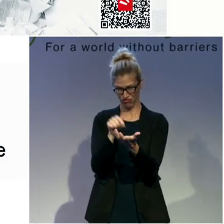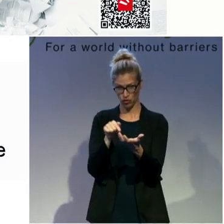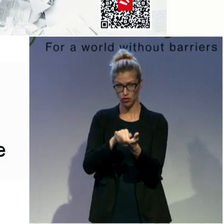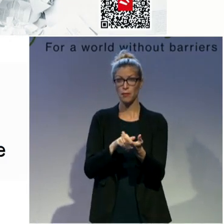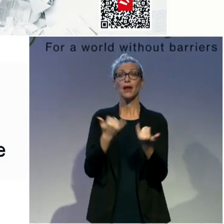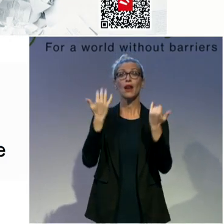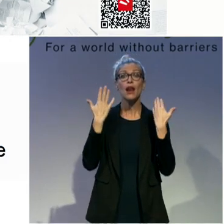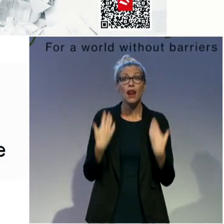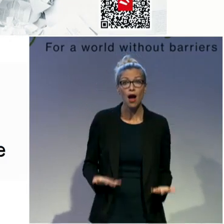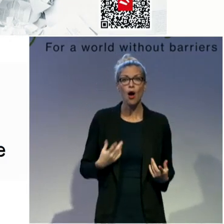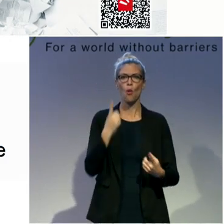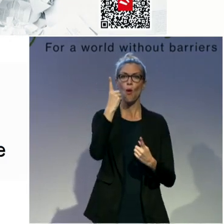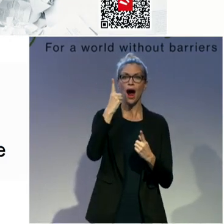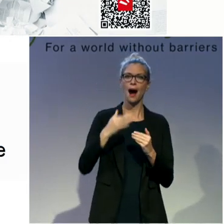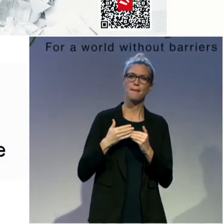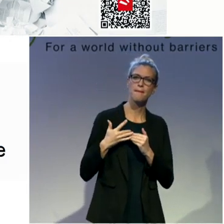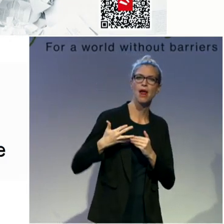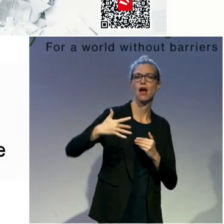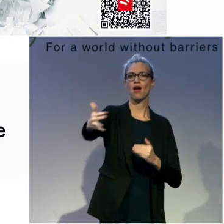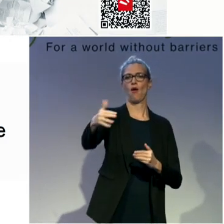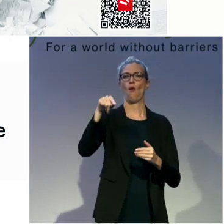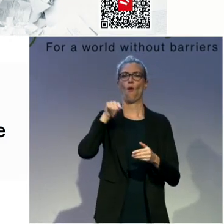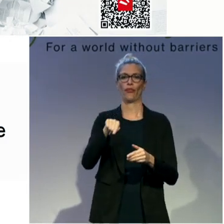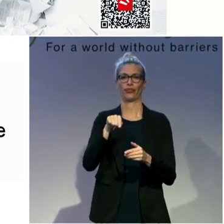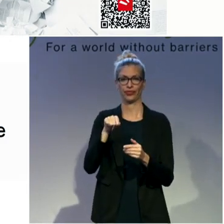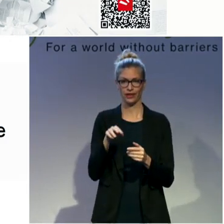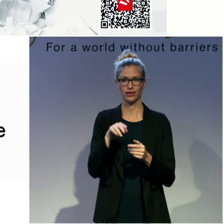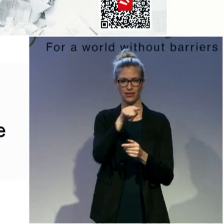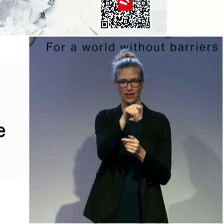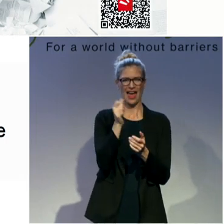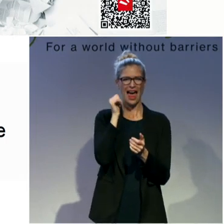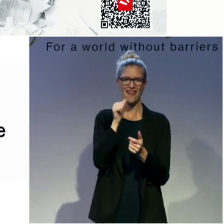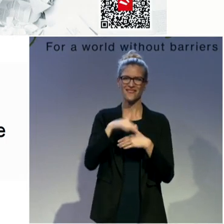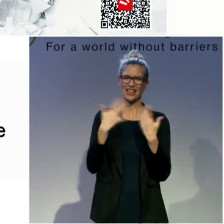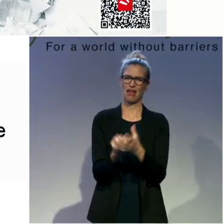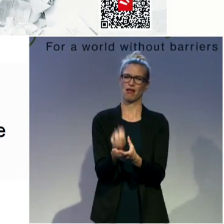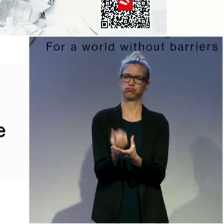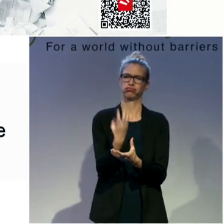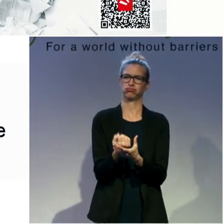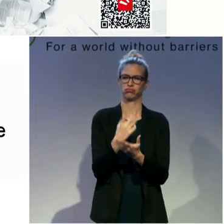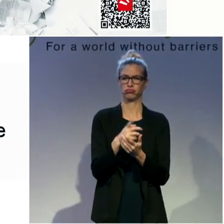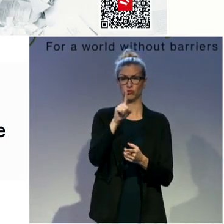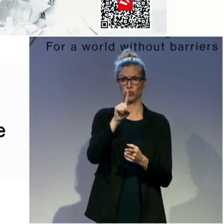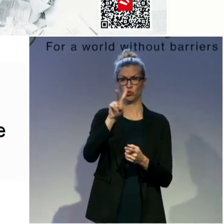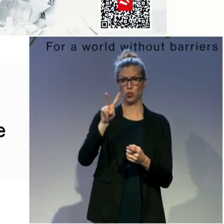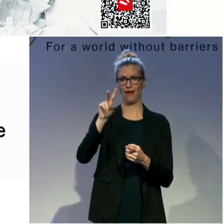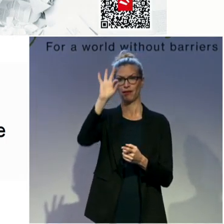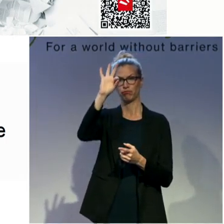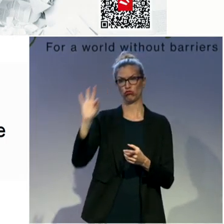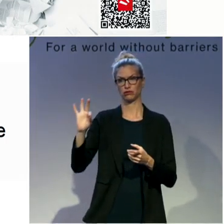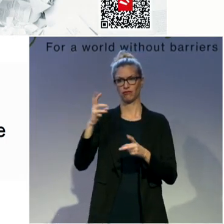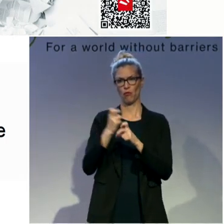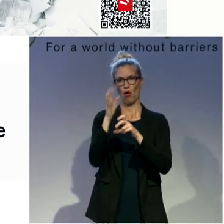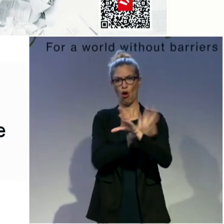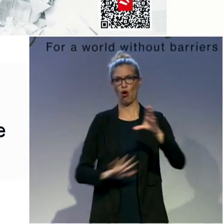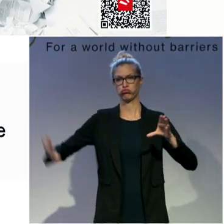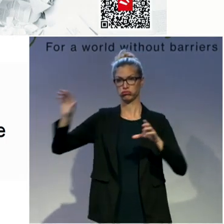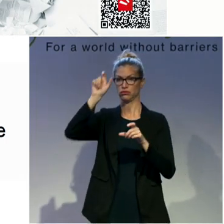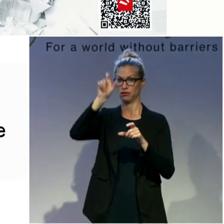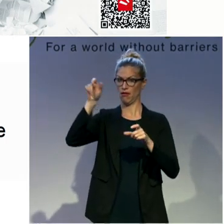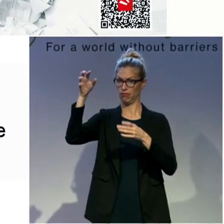news. These are 12% of the Austrian population, much more than people with learning